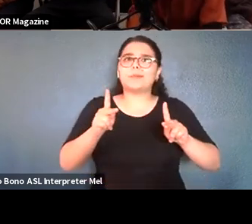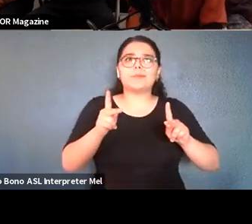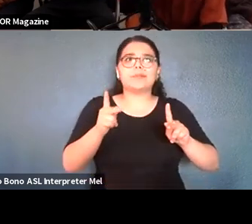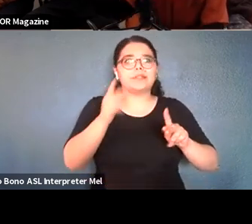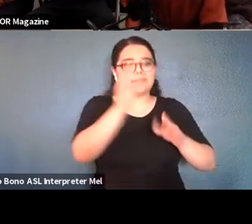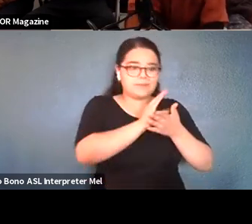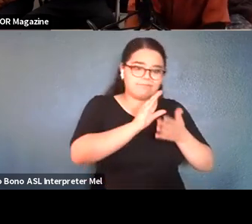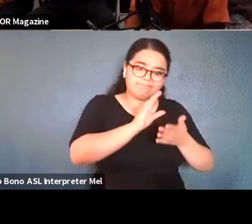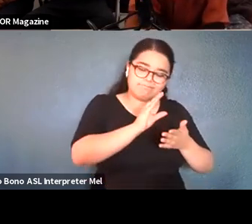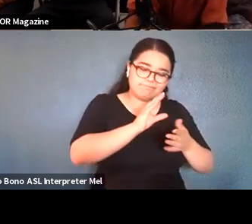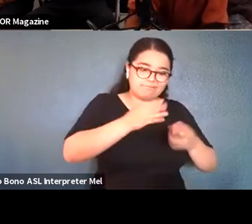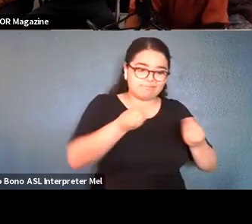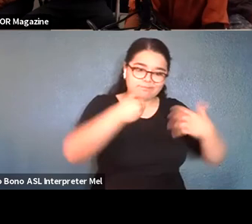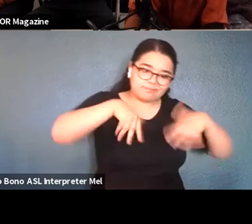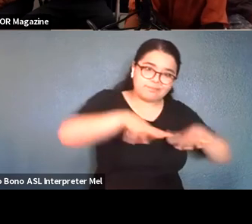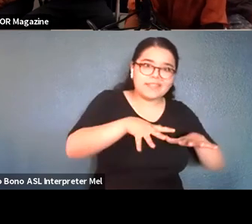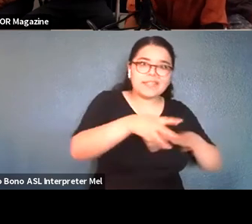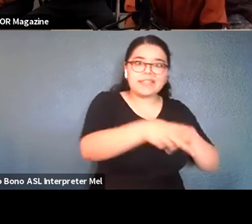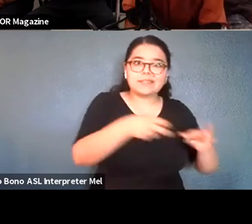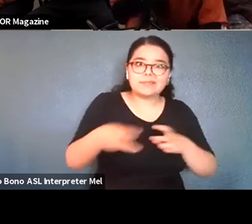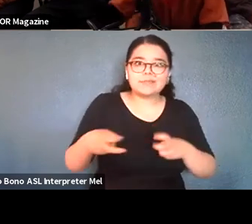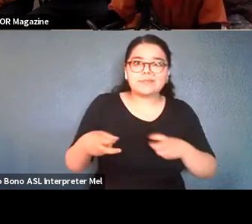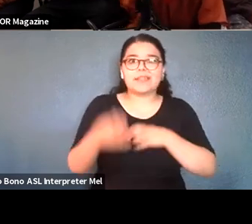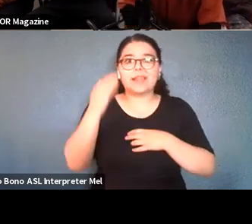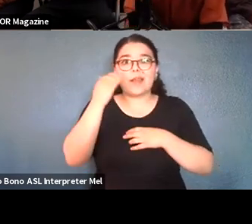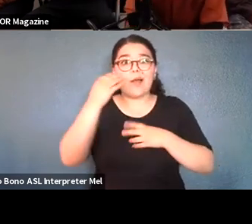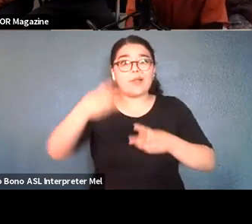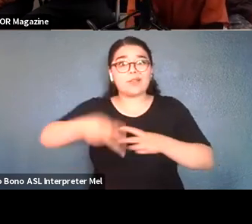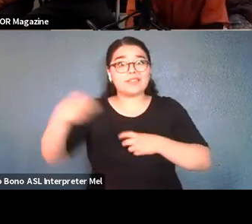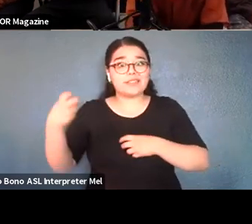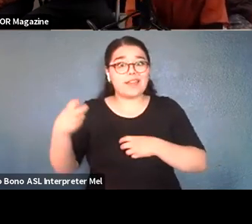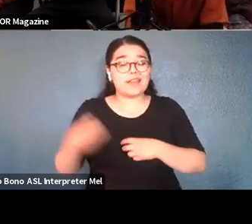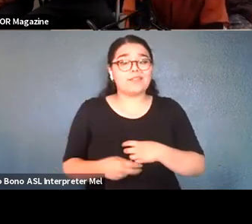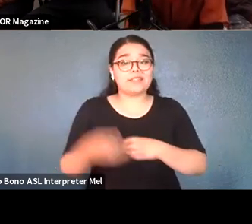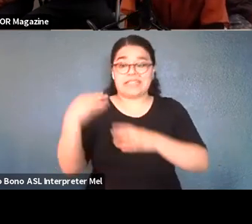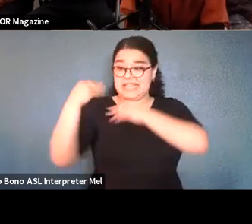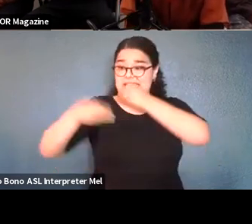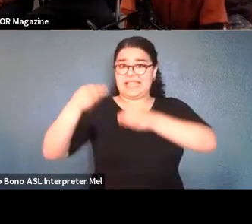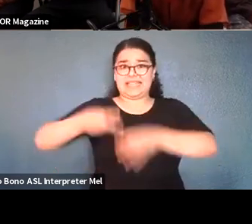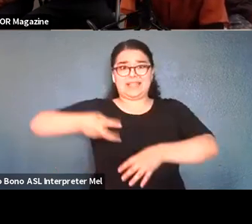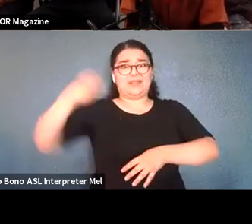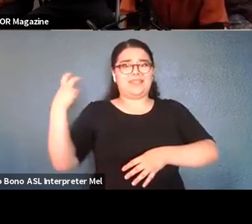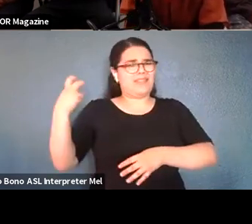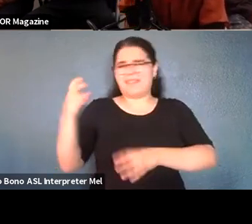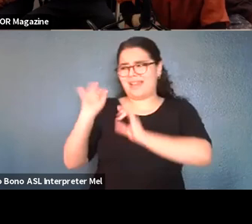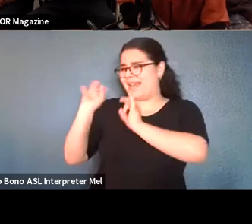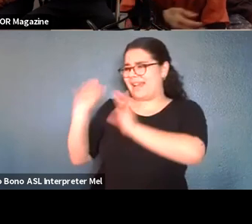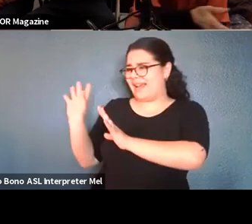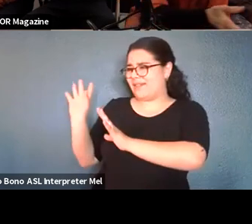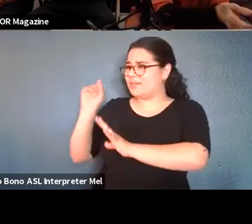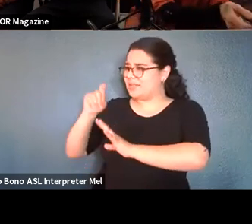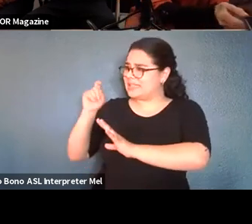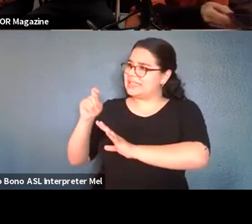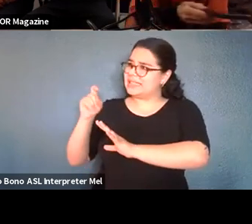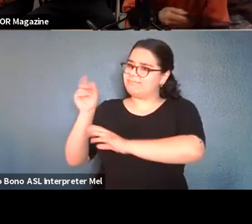and knowledge theft and ancestors theft, and recognize that there are different ways